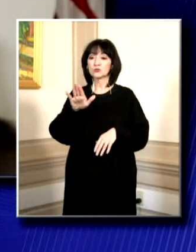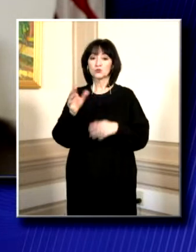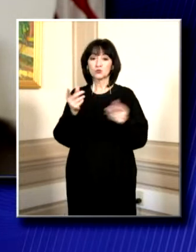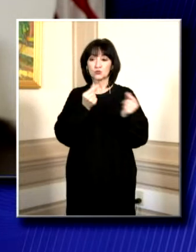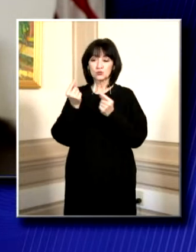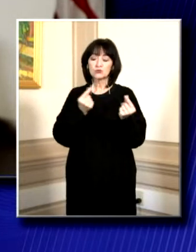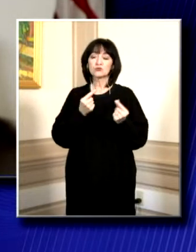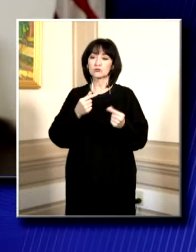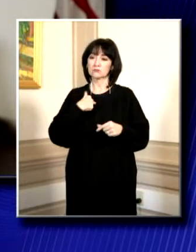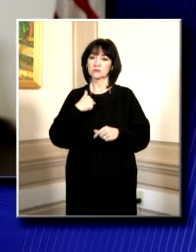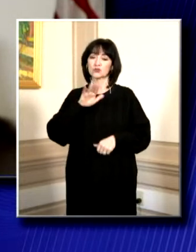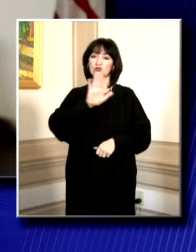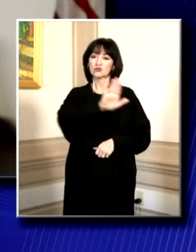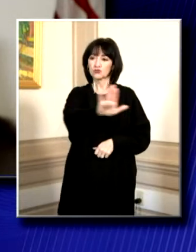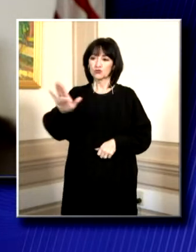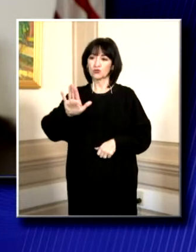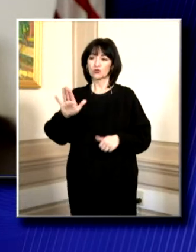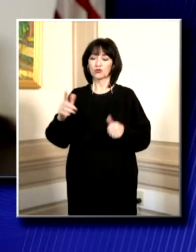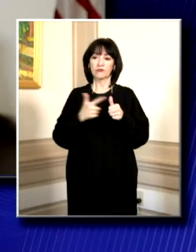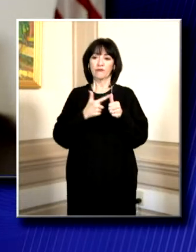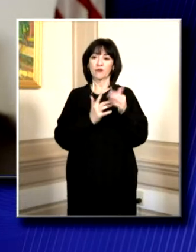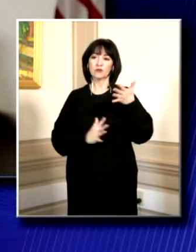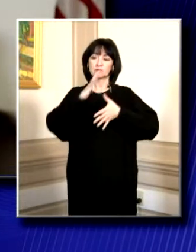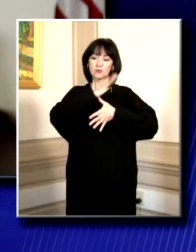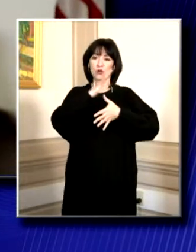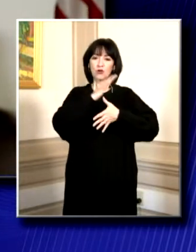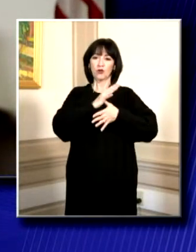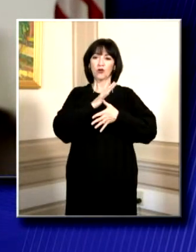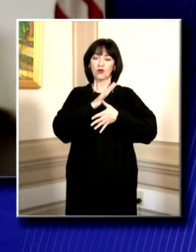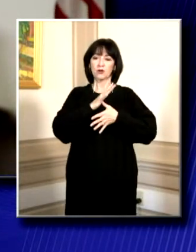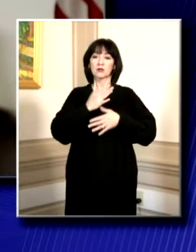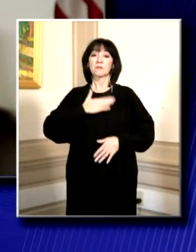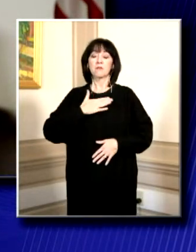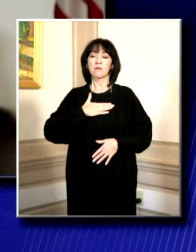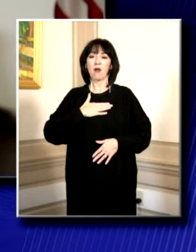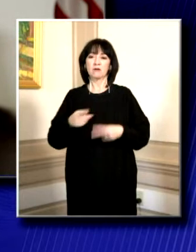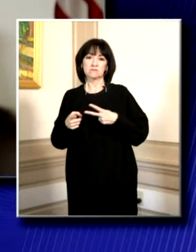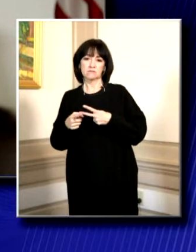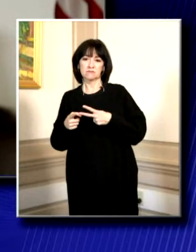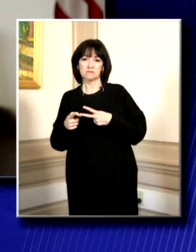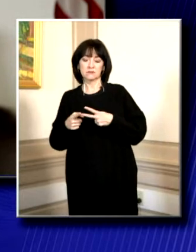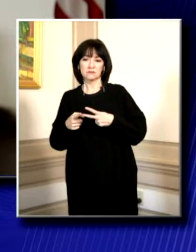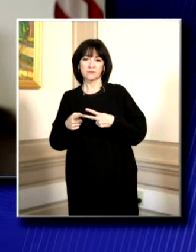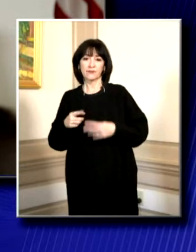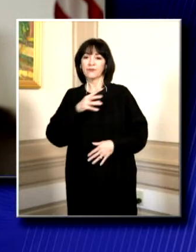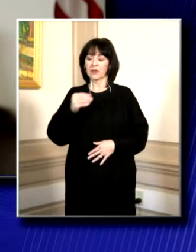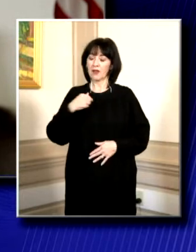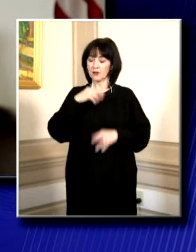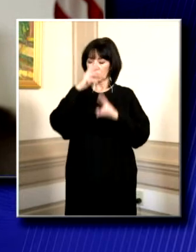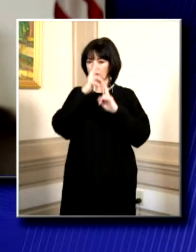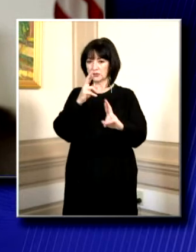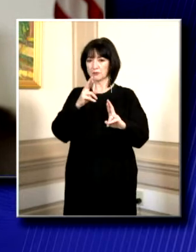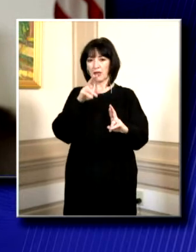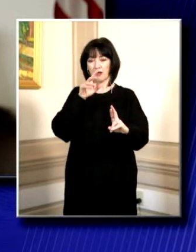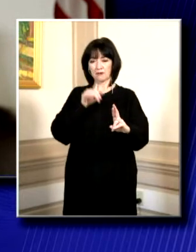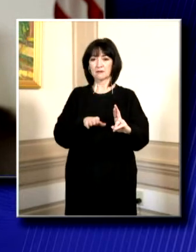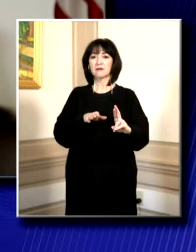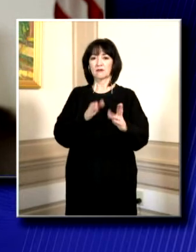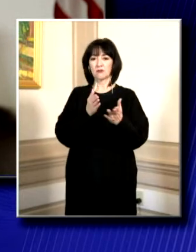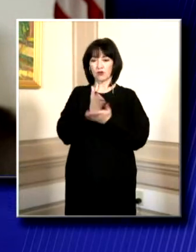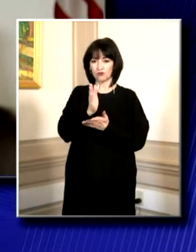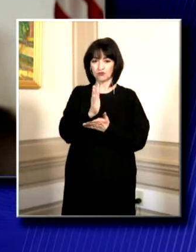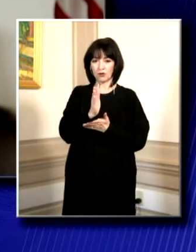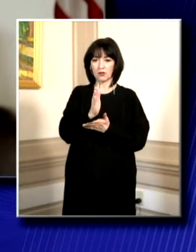interests, above any special or personal interest, and to respect the right and to respect the right of future generations